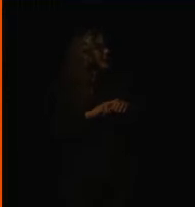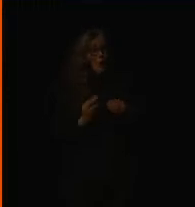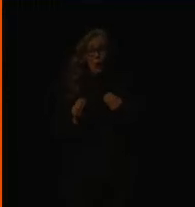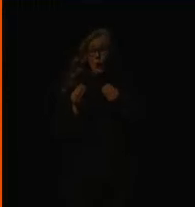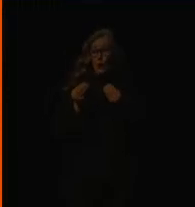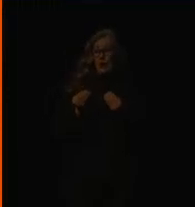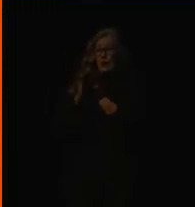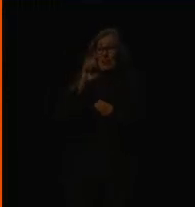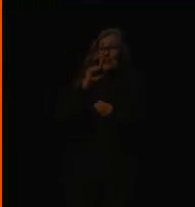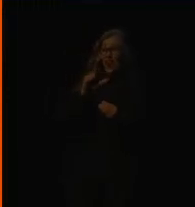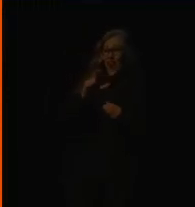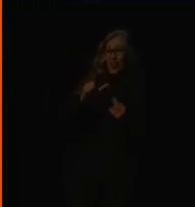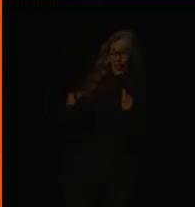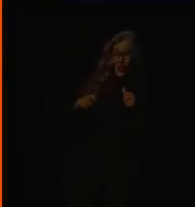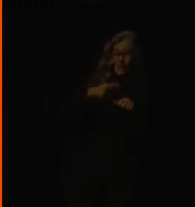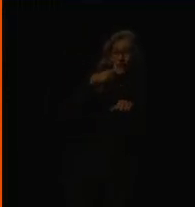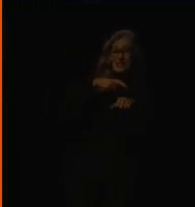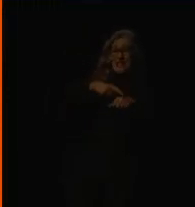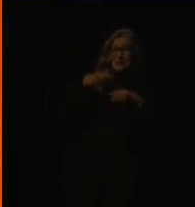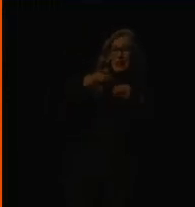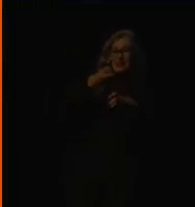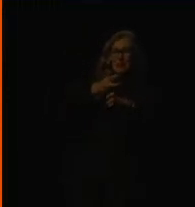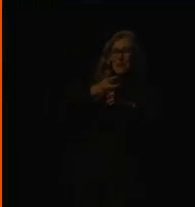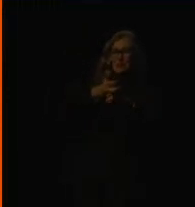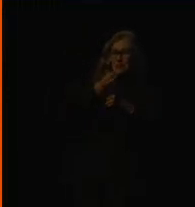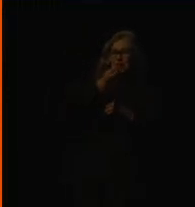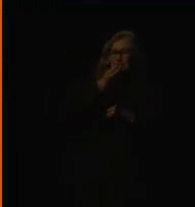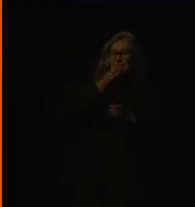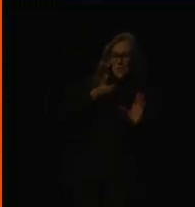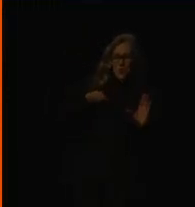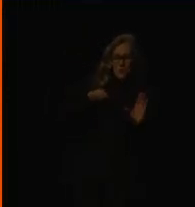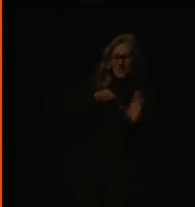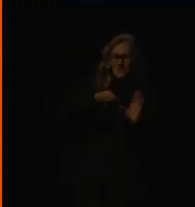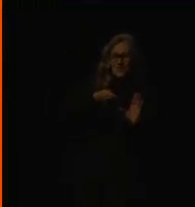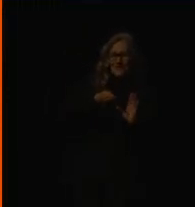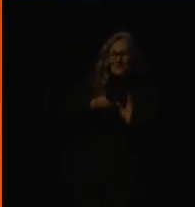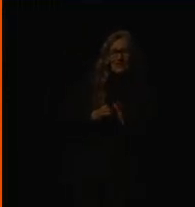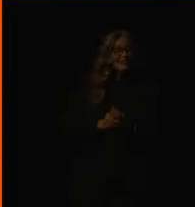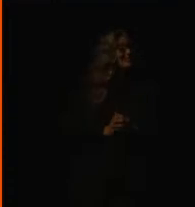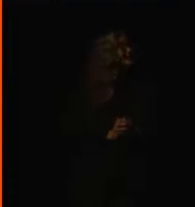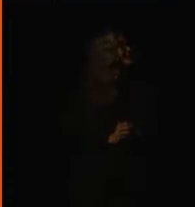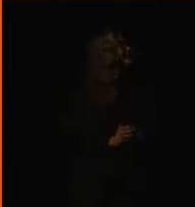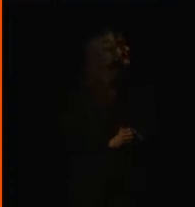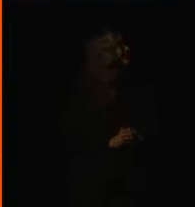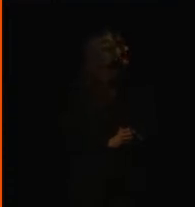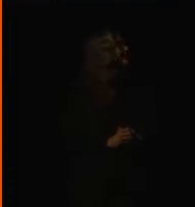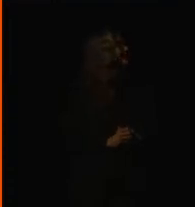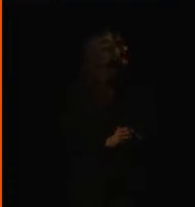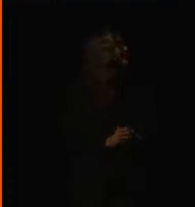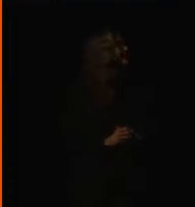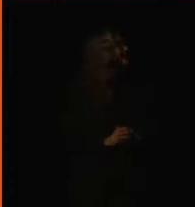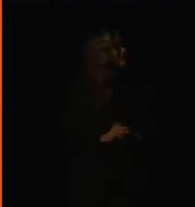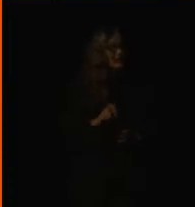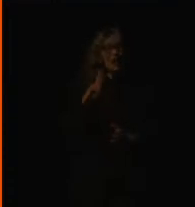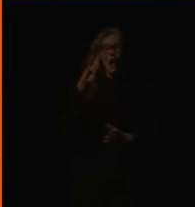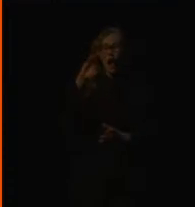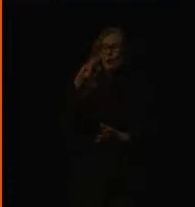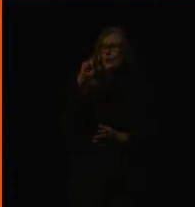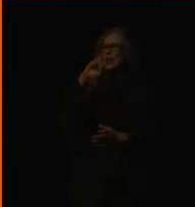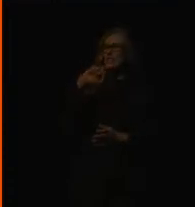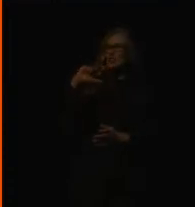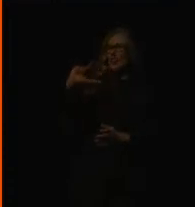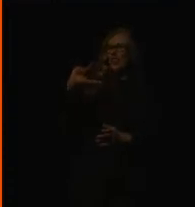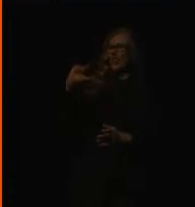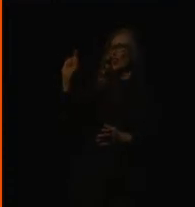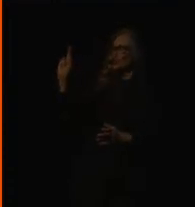of solid food. Rachel is an amazing mother and partner.